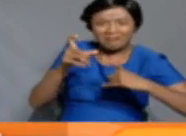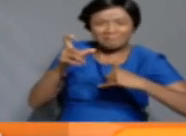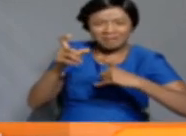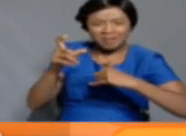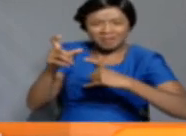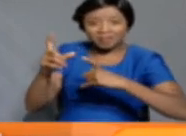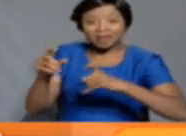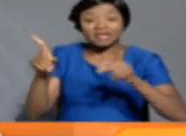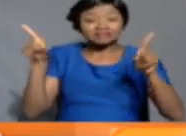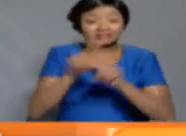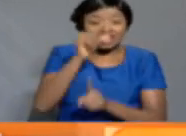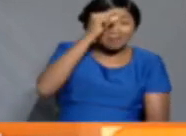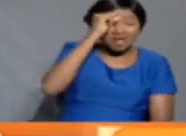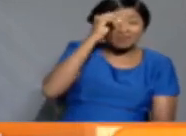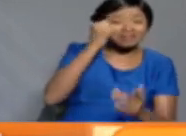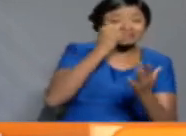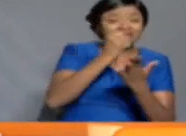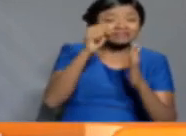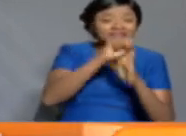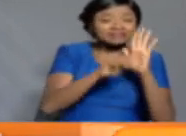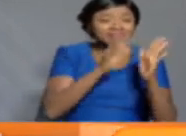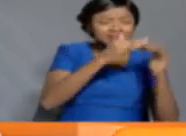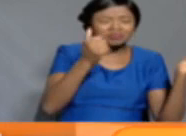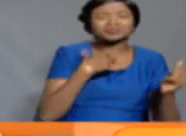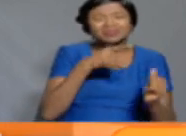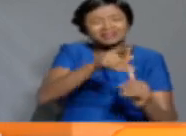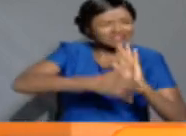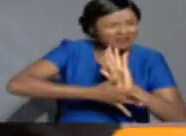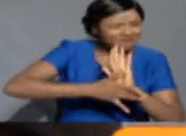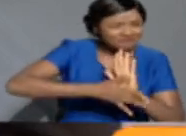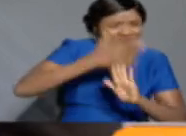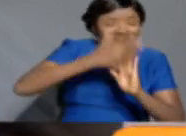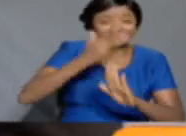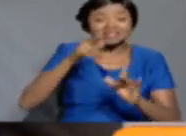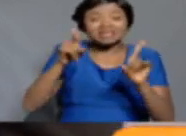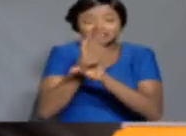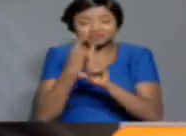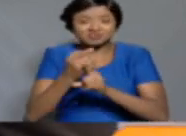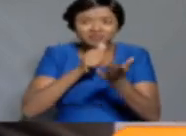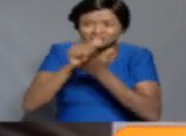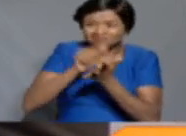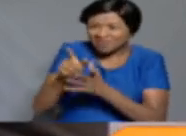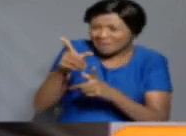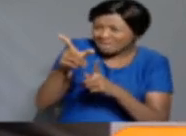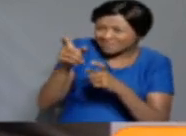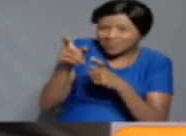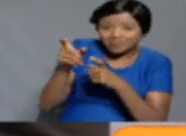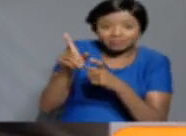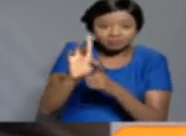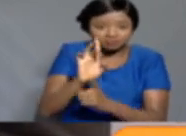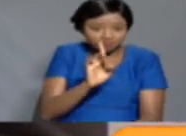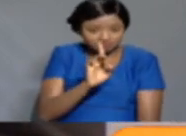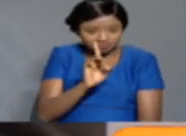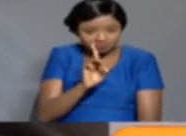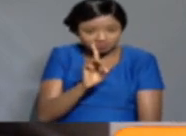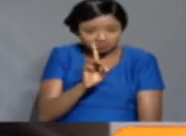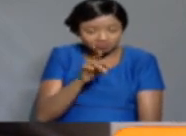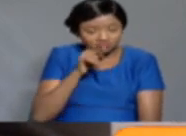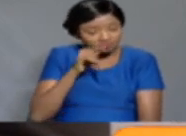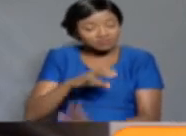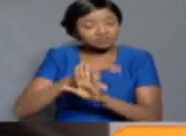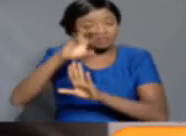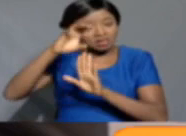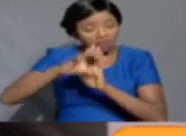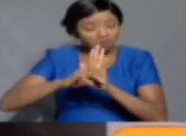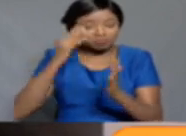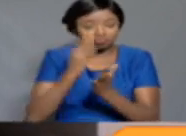effected immediately, as had been planned. I mean, the publishers were also on her neck, and everybody. So, truth be told, this curriculum, new